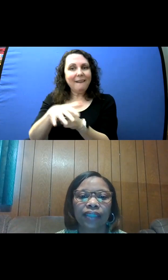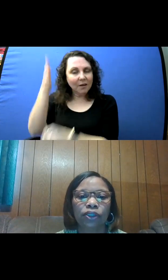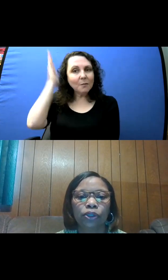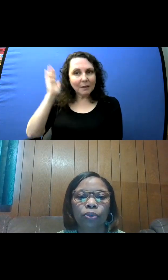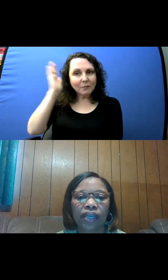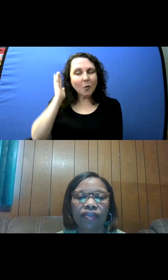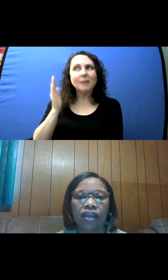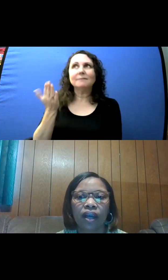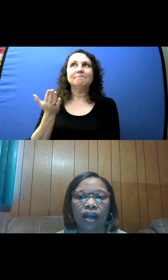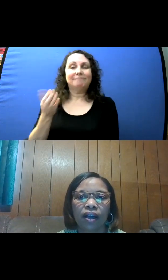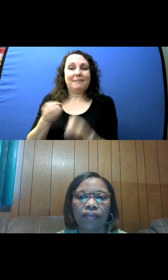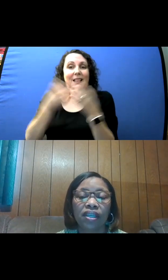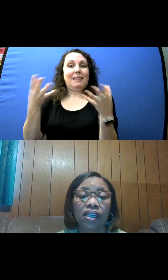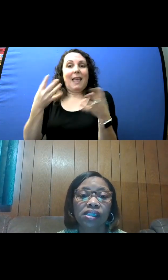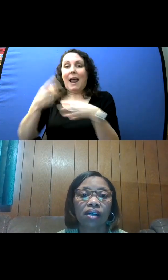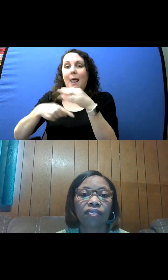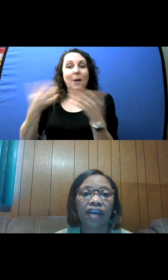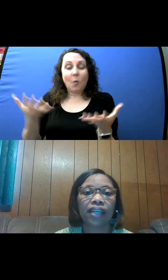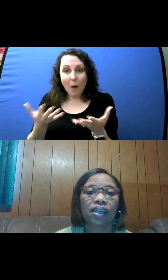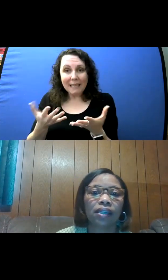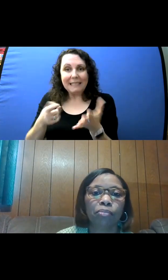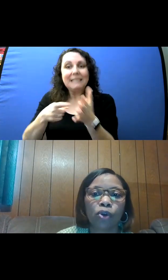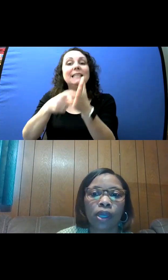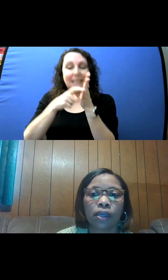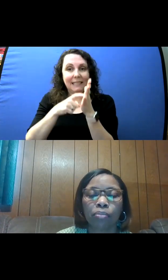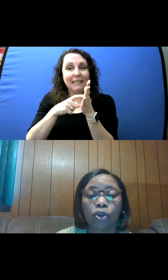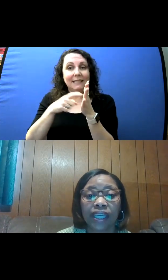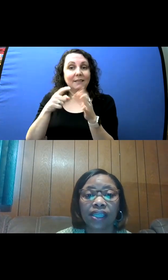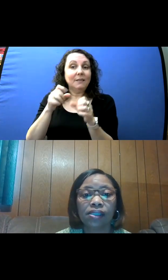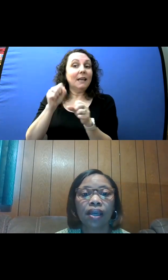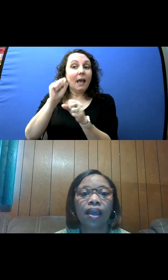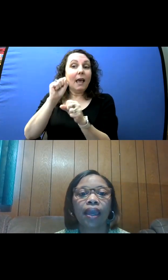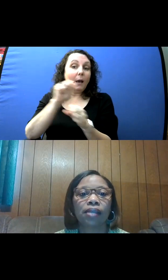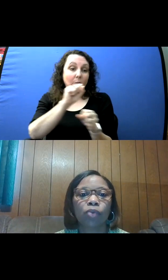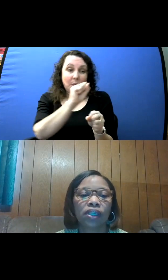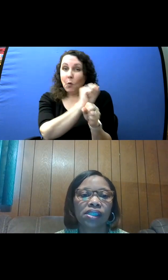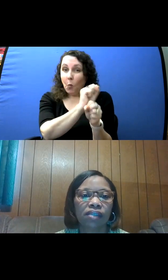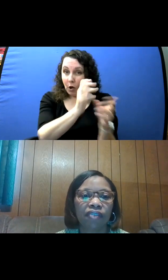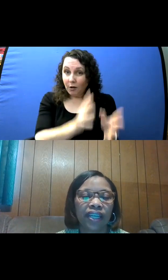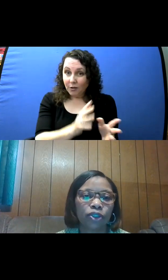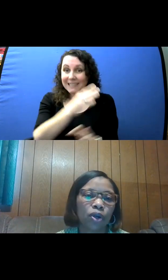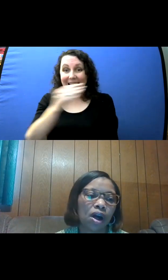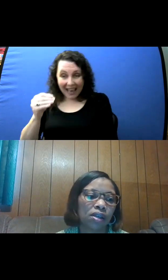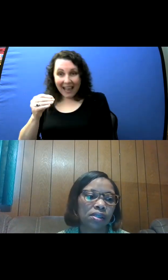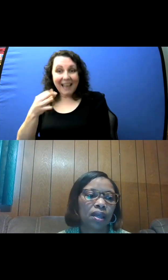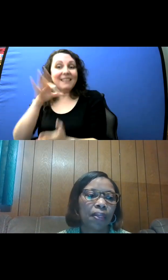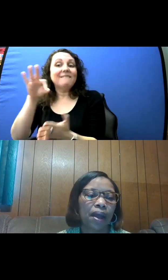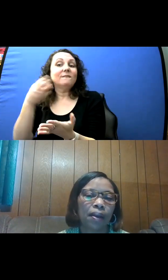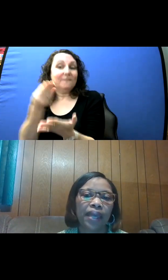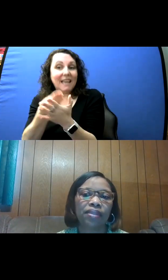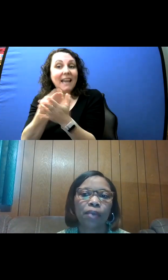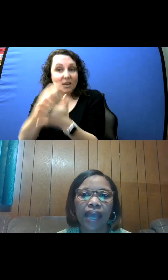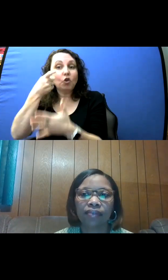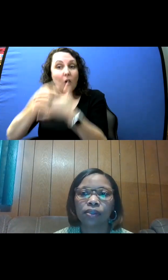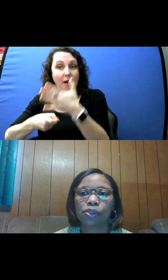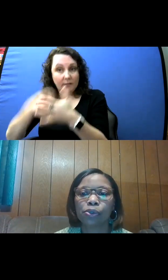has to do with the needs of employees as well as the financial costs